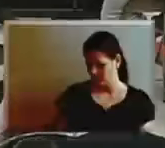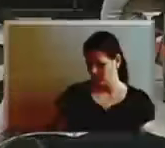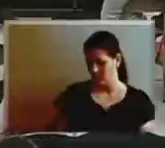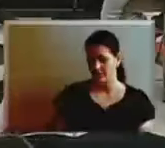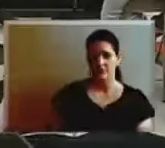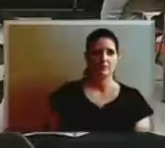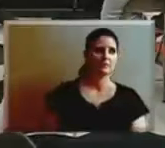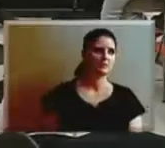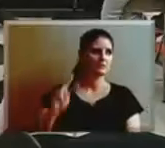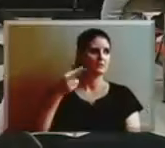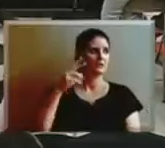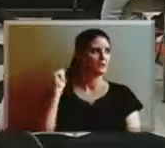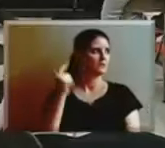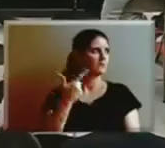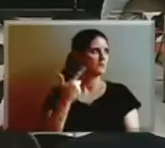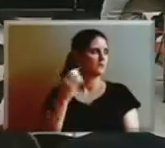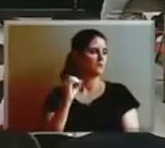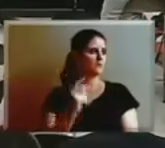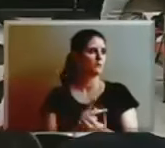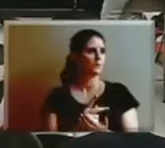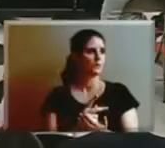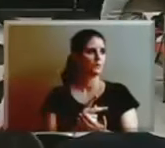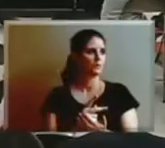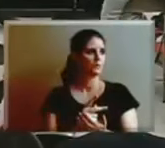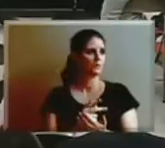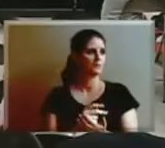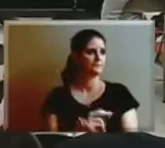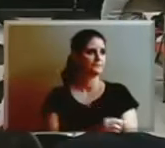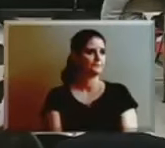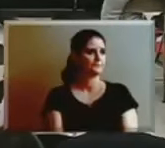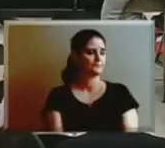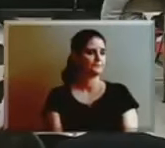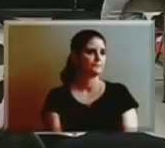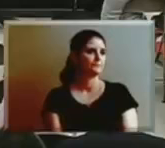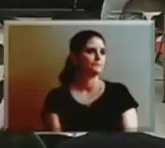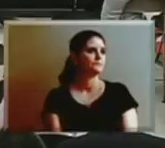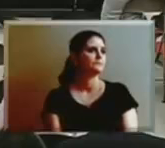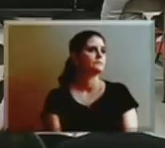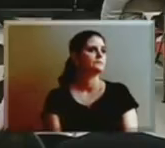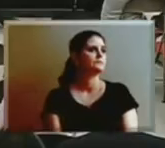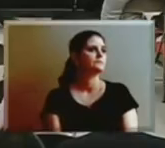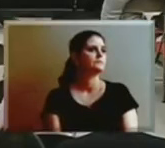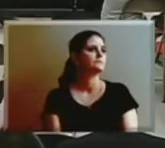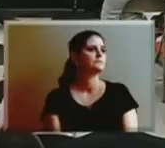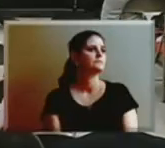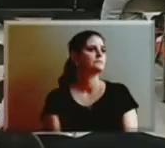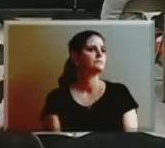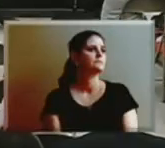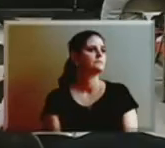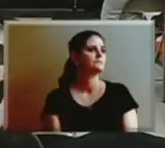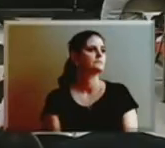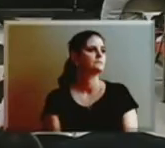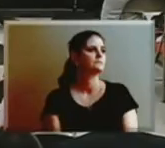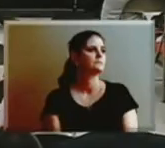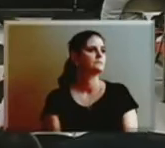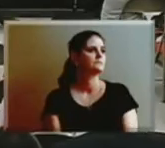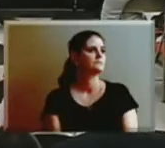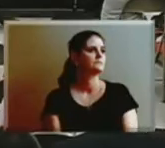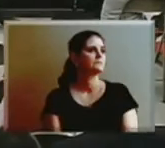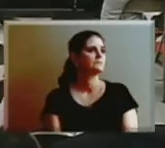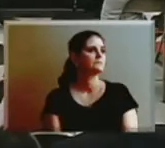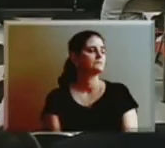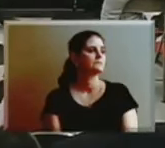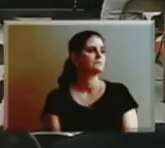favor? Motion passes unanimously. Ms. Duncan? Did you have your? Nope, I was just okay. I was